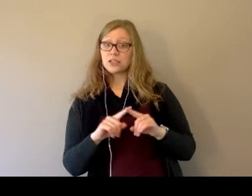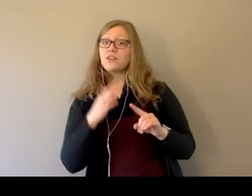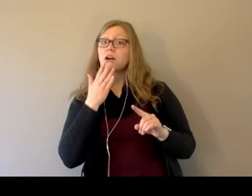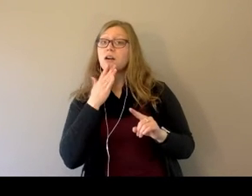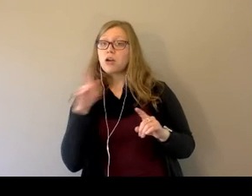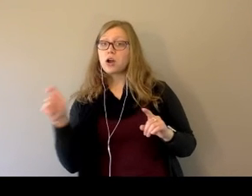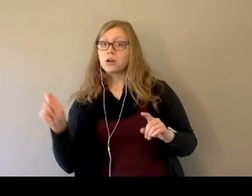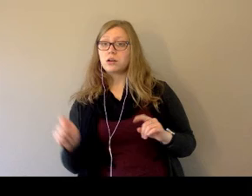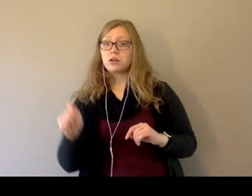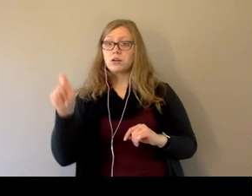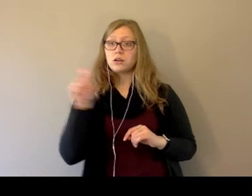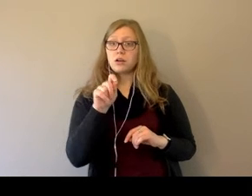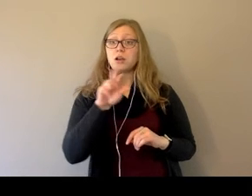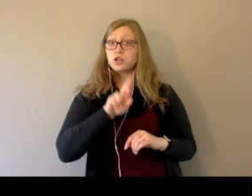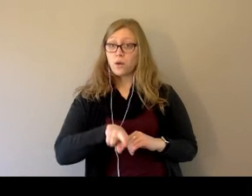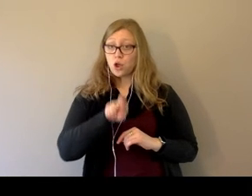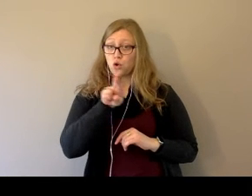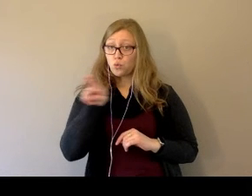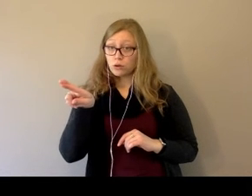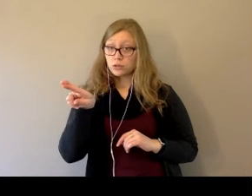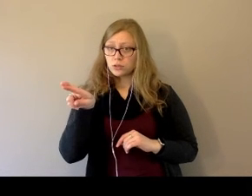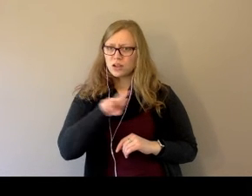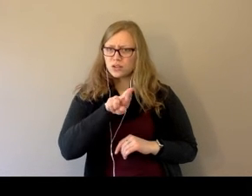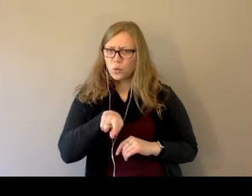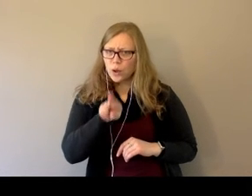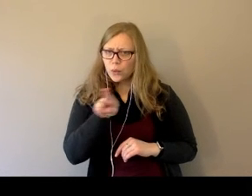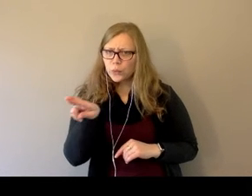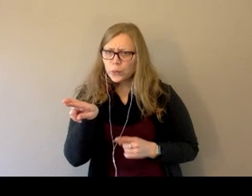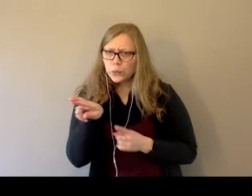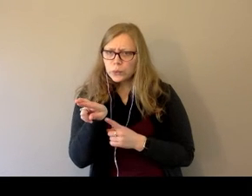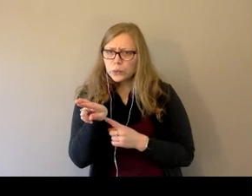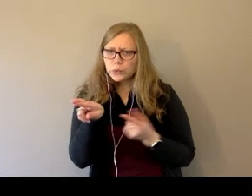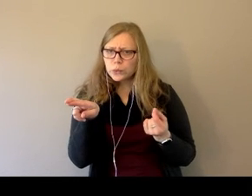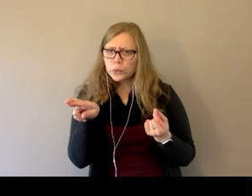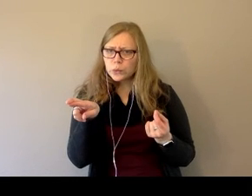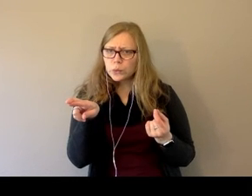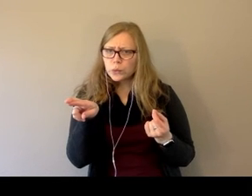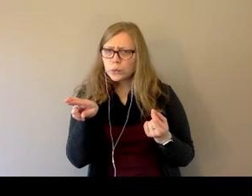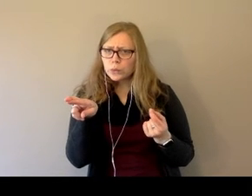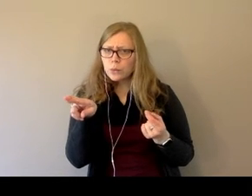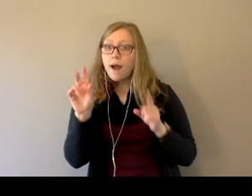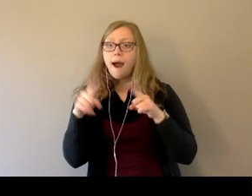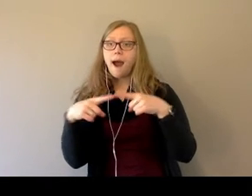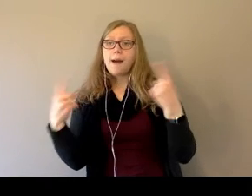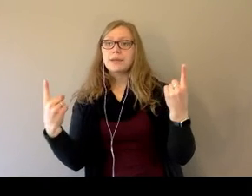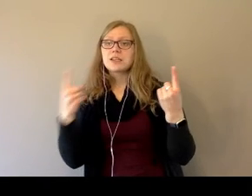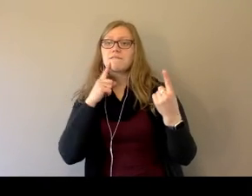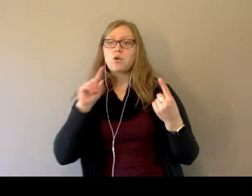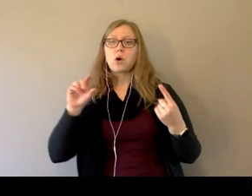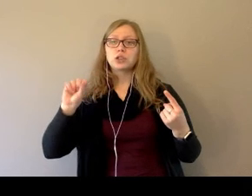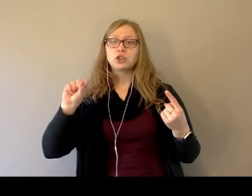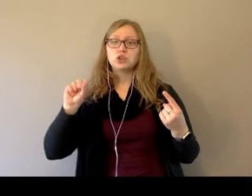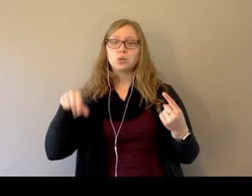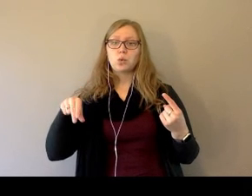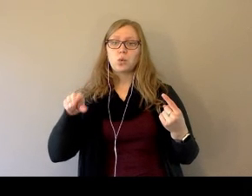root of that. What the square root does is it undoes the square operation. And so